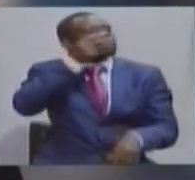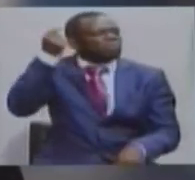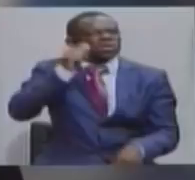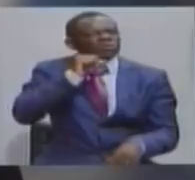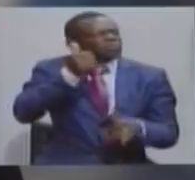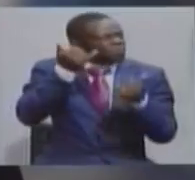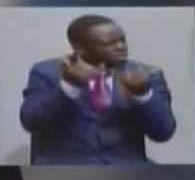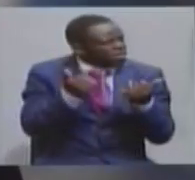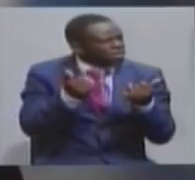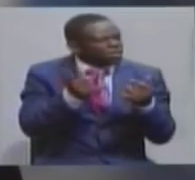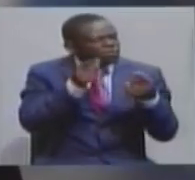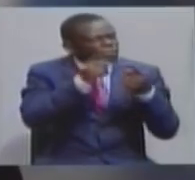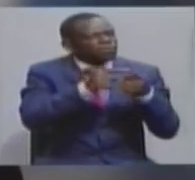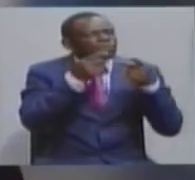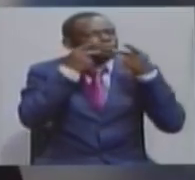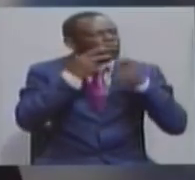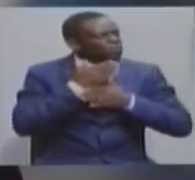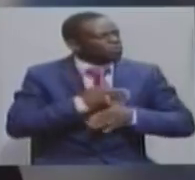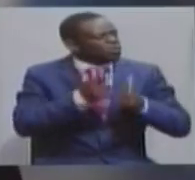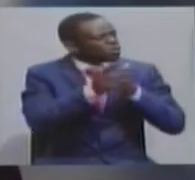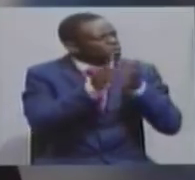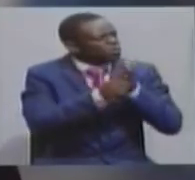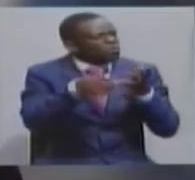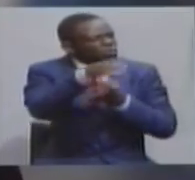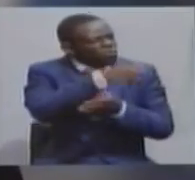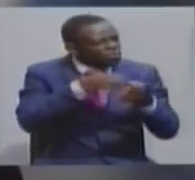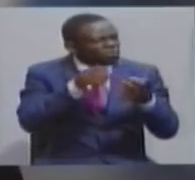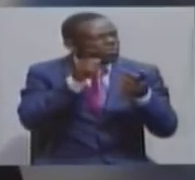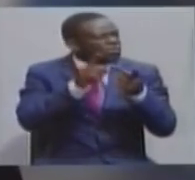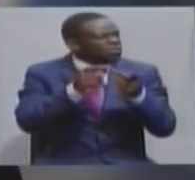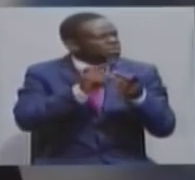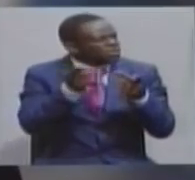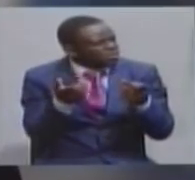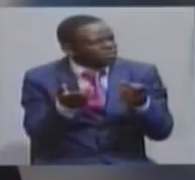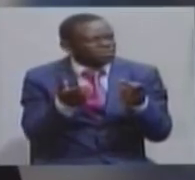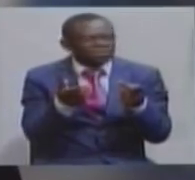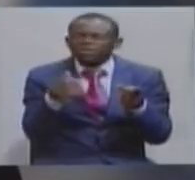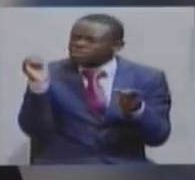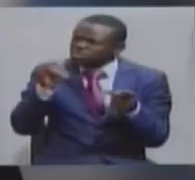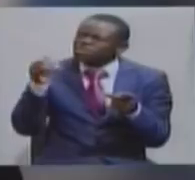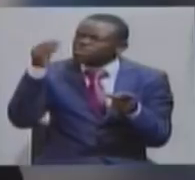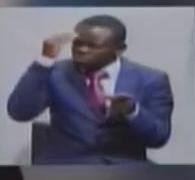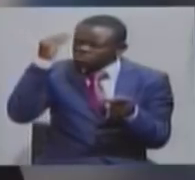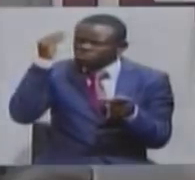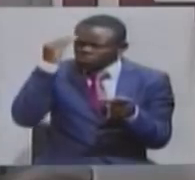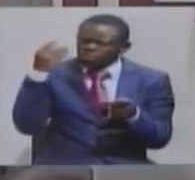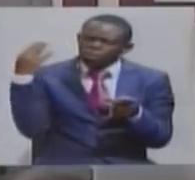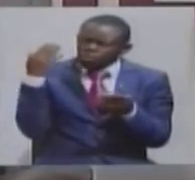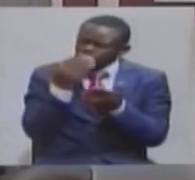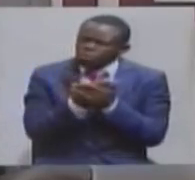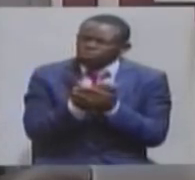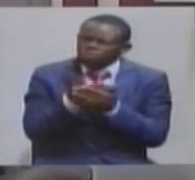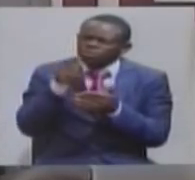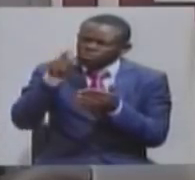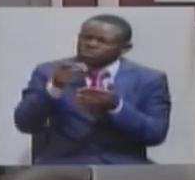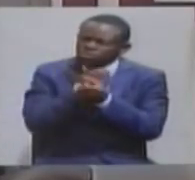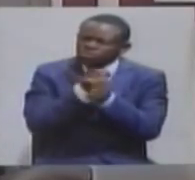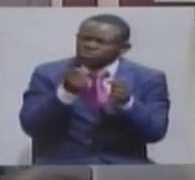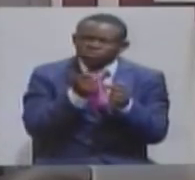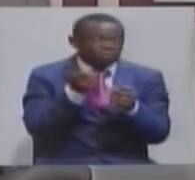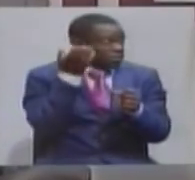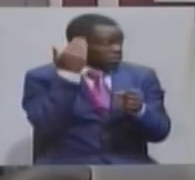Public Order Act. We've known them as issues that required. Constitution. We've known them as issues that required addressing. And of course, when the